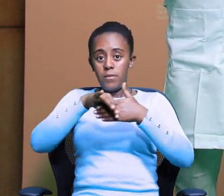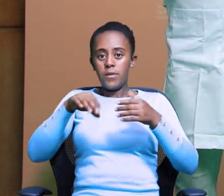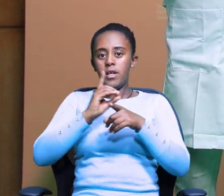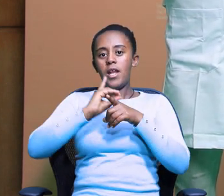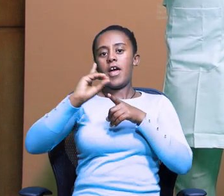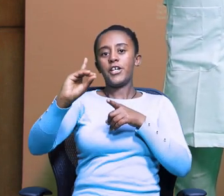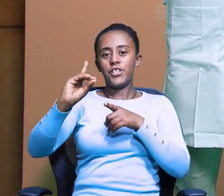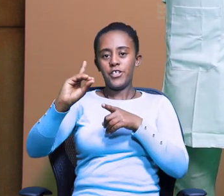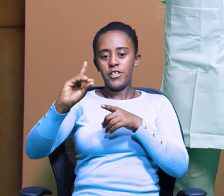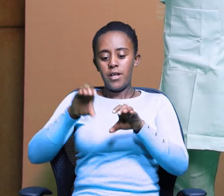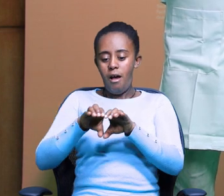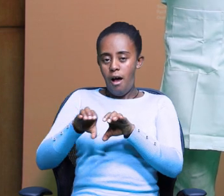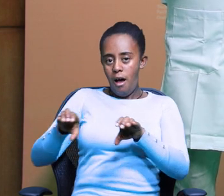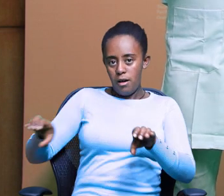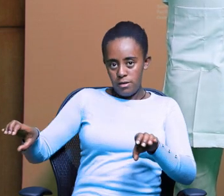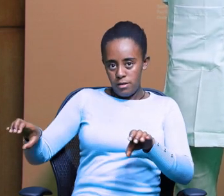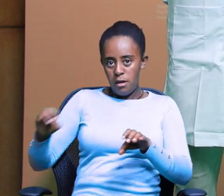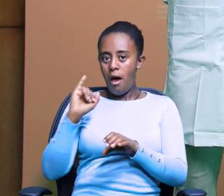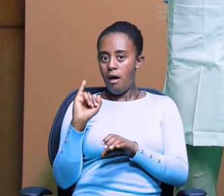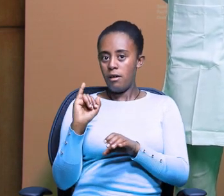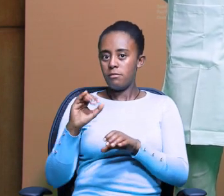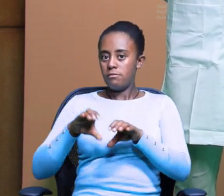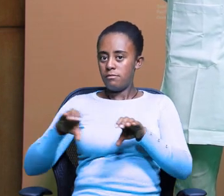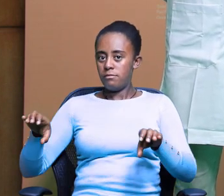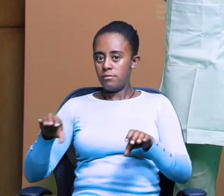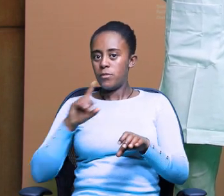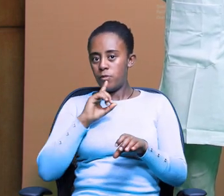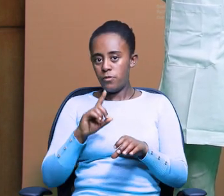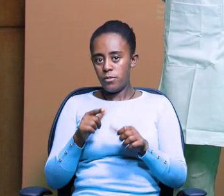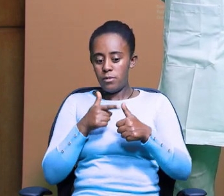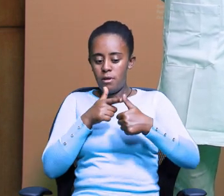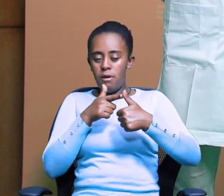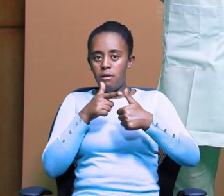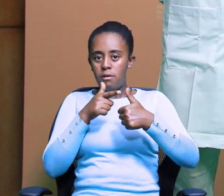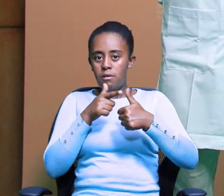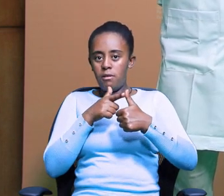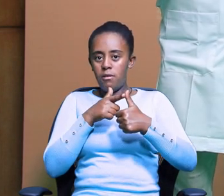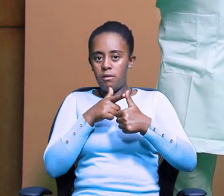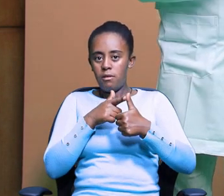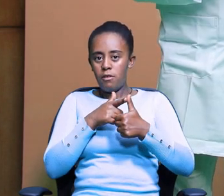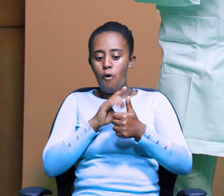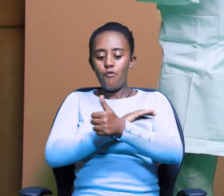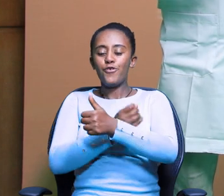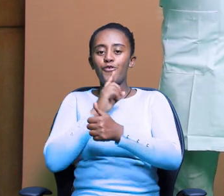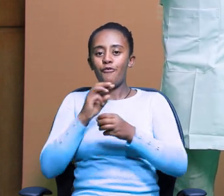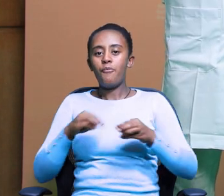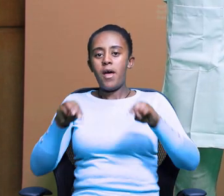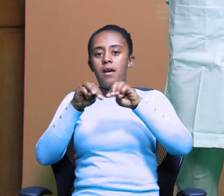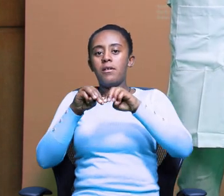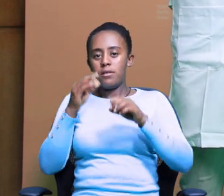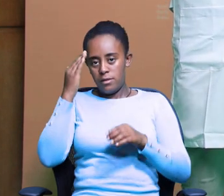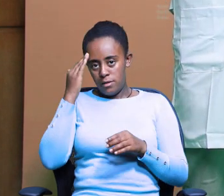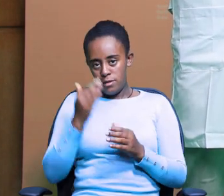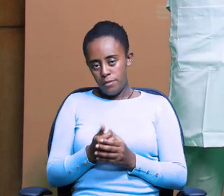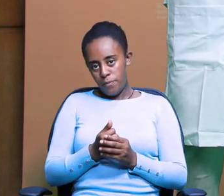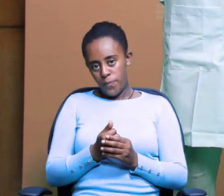of the current, our thumb shows the direction of the pulse of magnet. If we